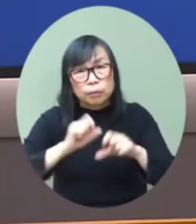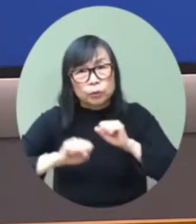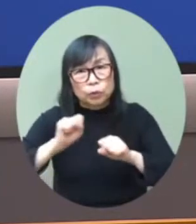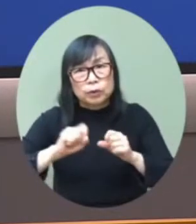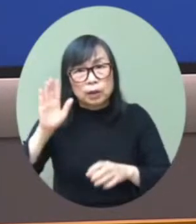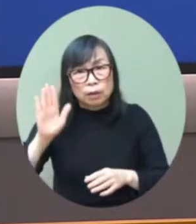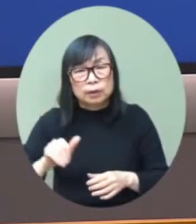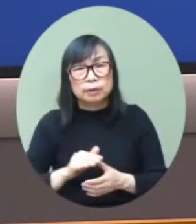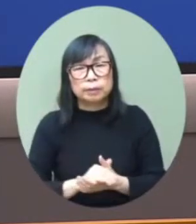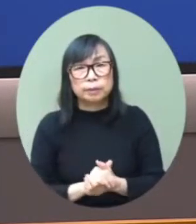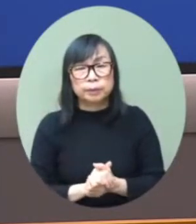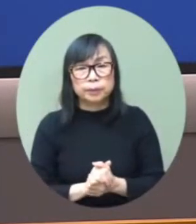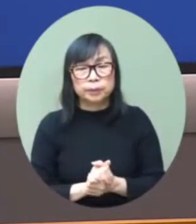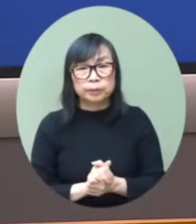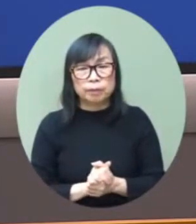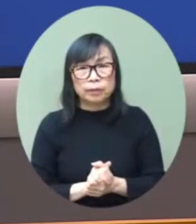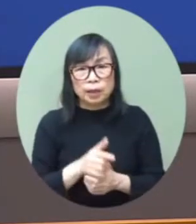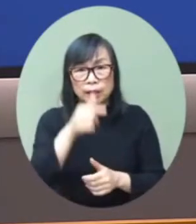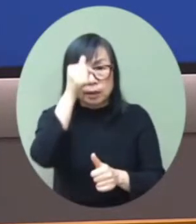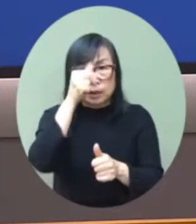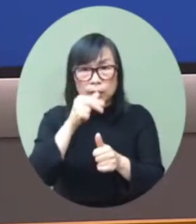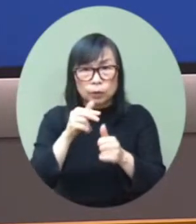economic activities.